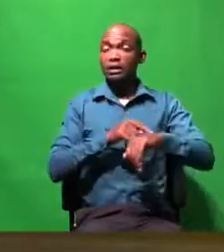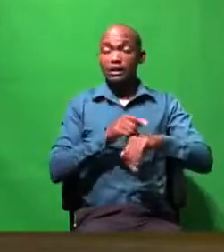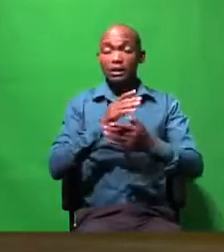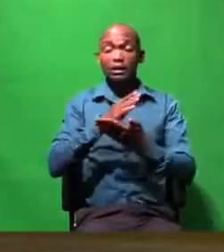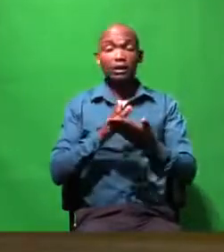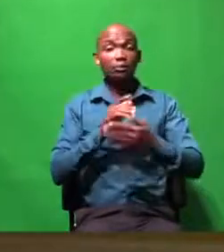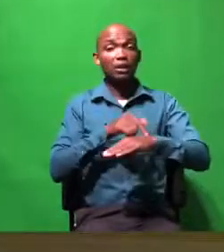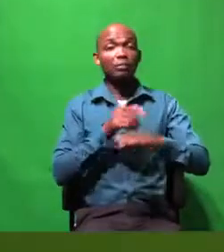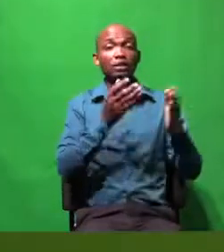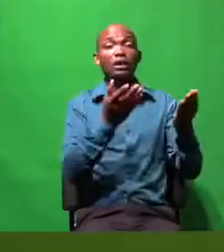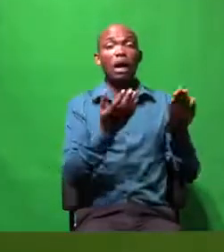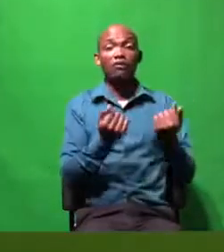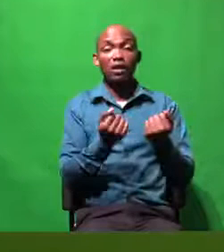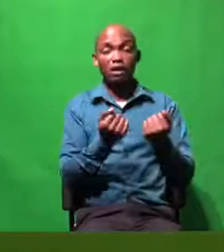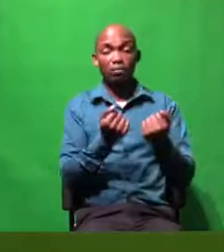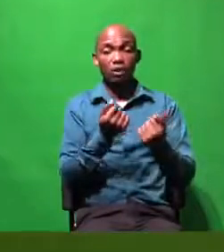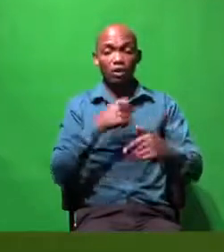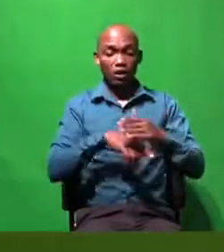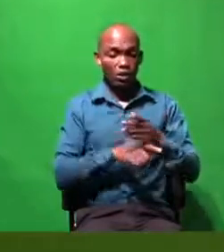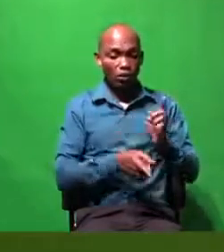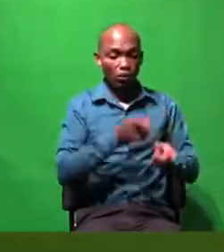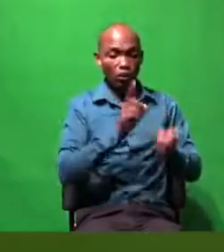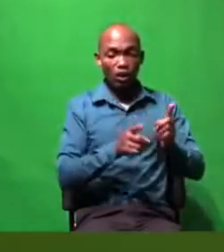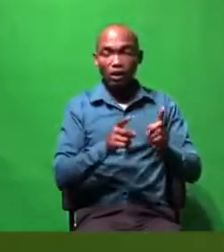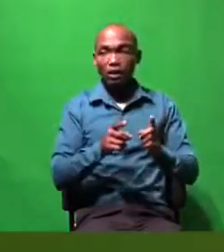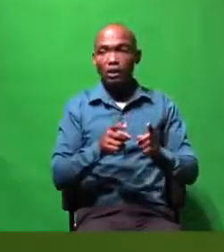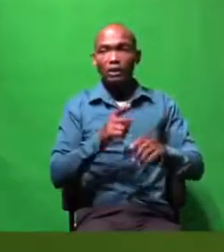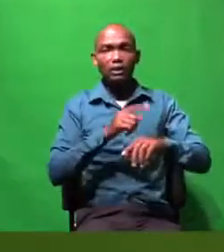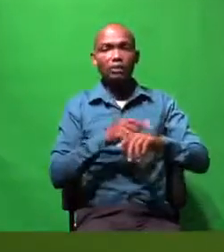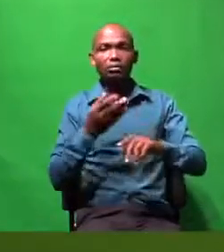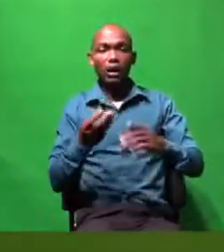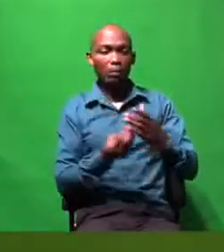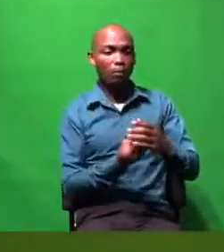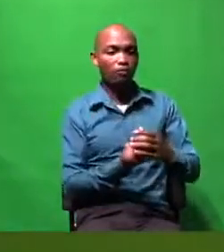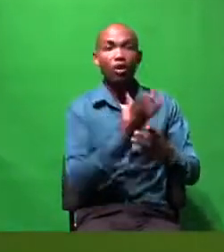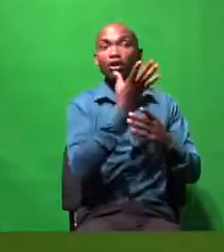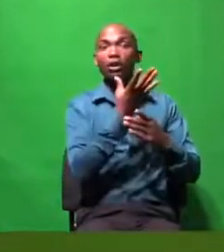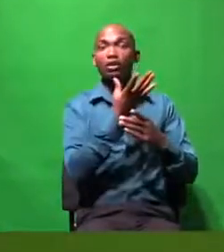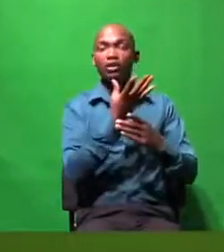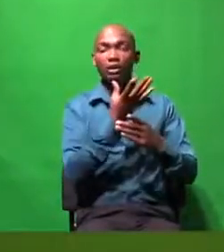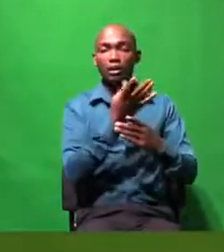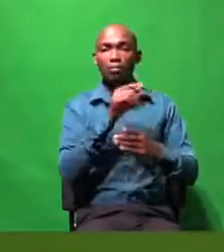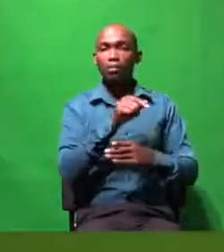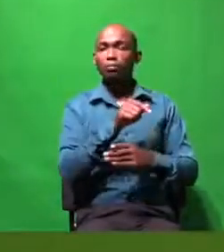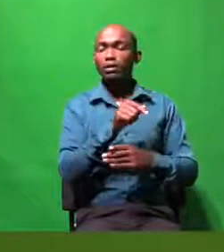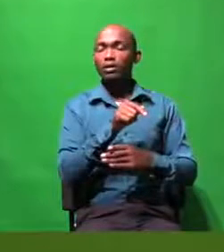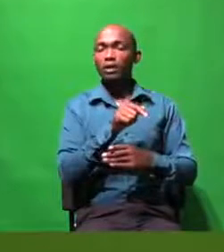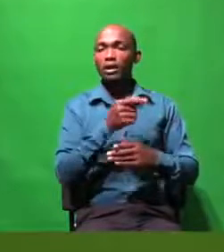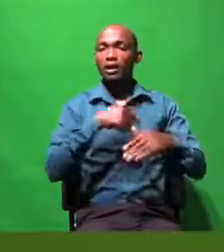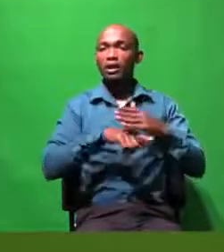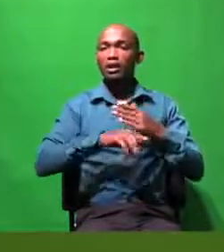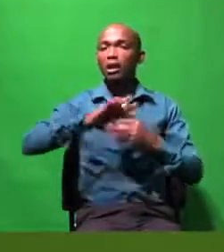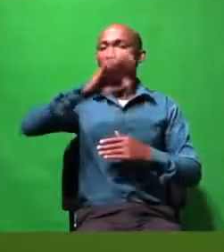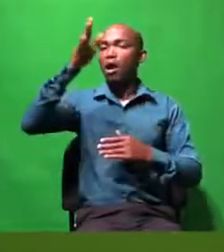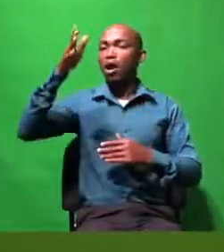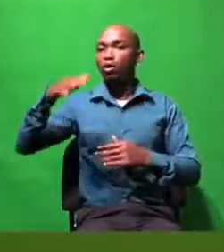is available, is a rocky or sometimes volcanic, can be erupting, magma can form a mountain. But this